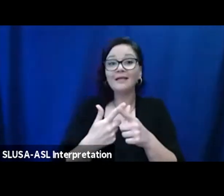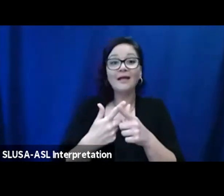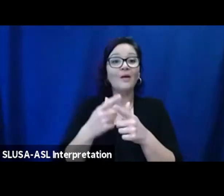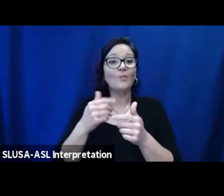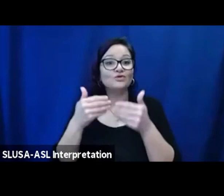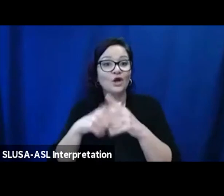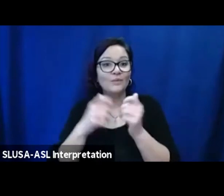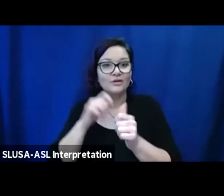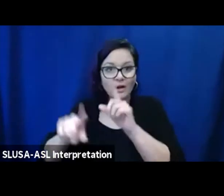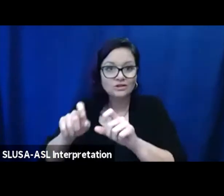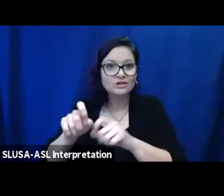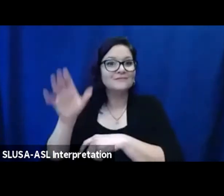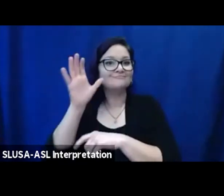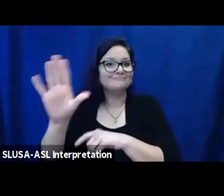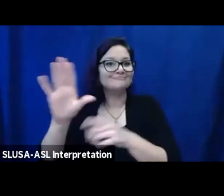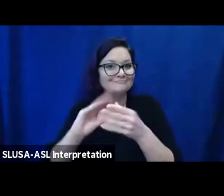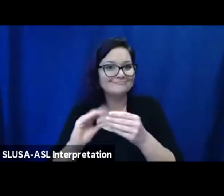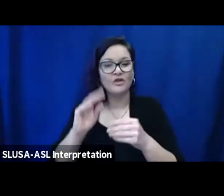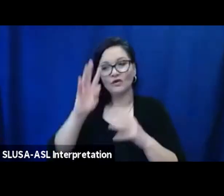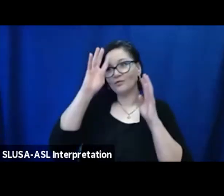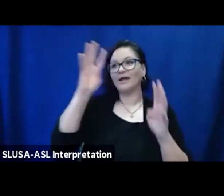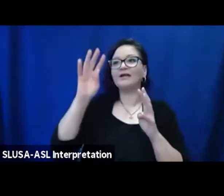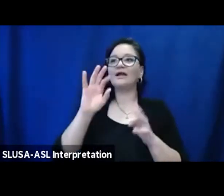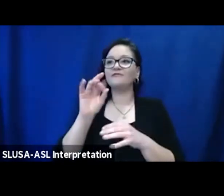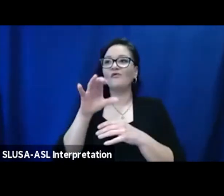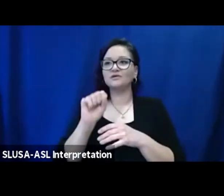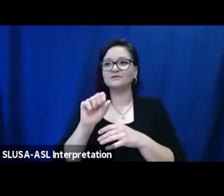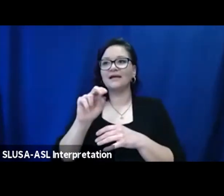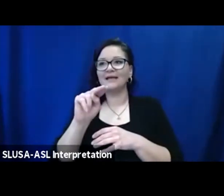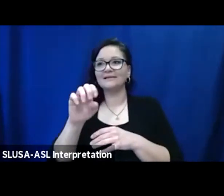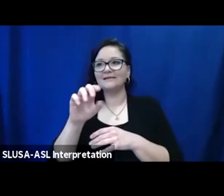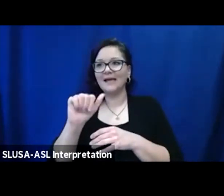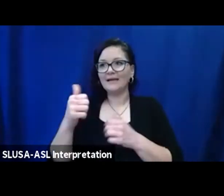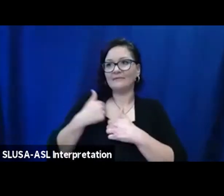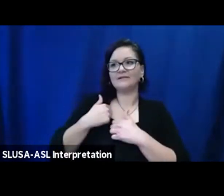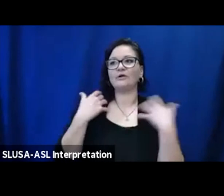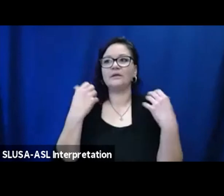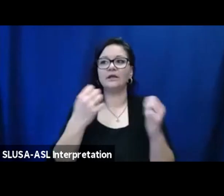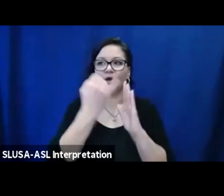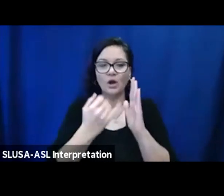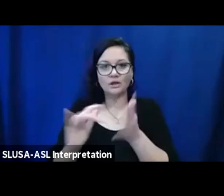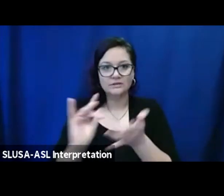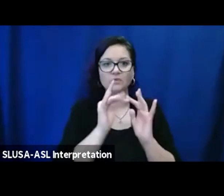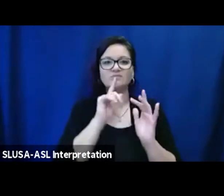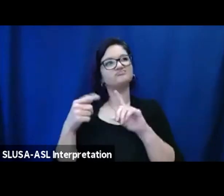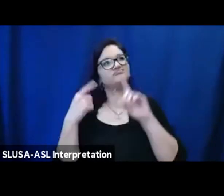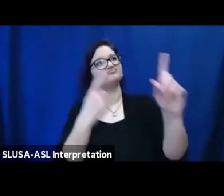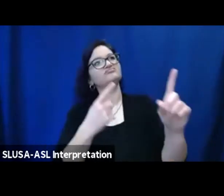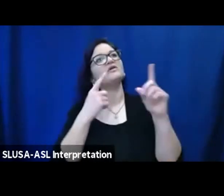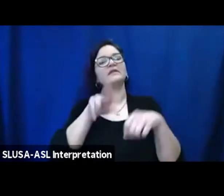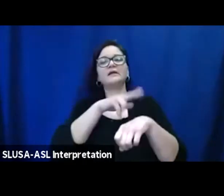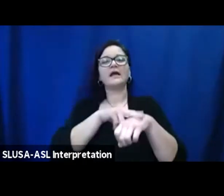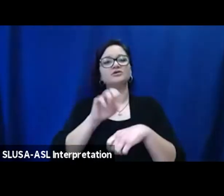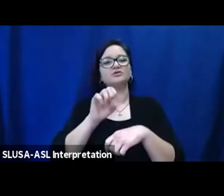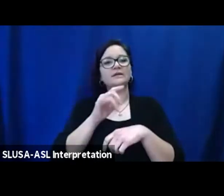So Creative Forces, the NEA Military Healing Arts Network, is an initiative of the National Endowment for the Arts